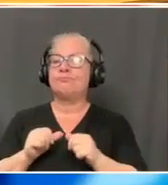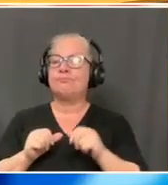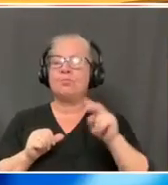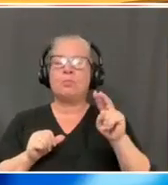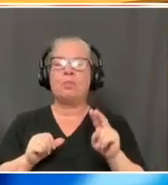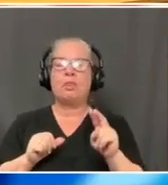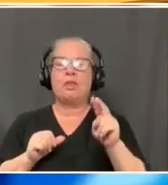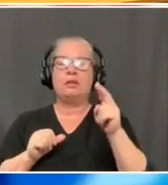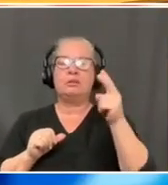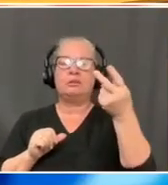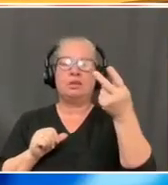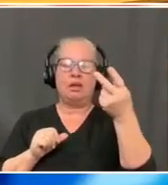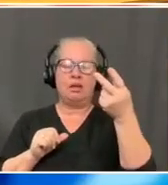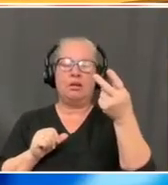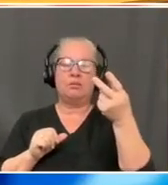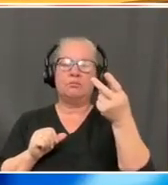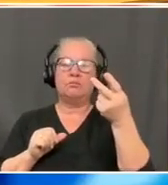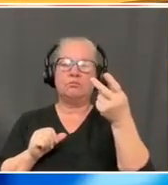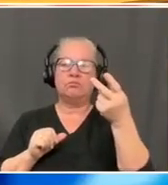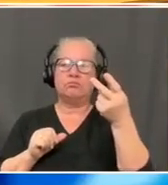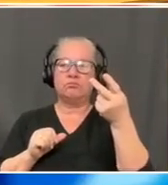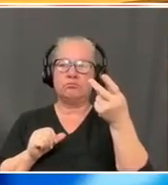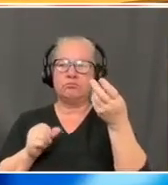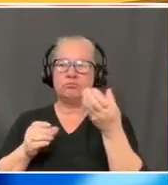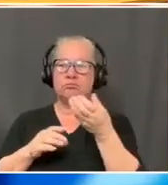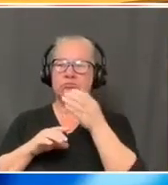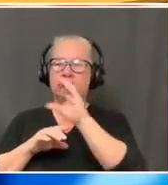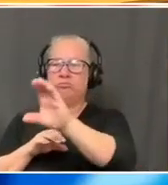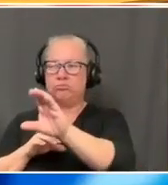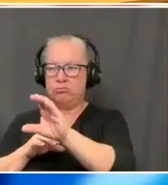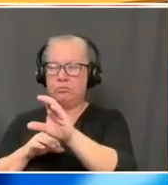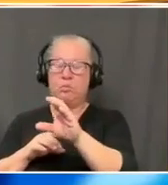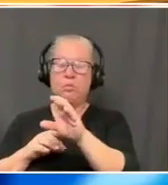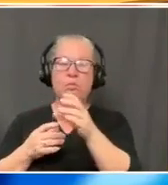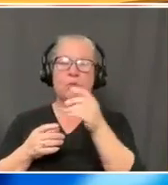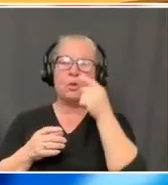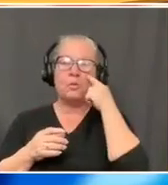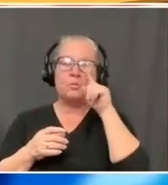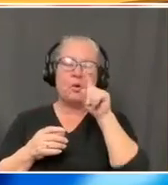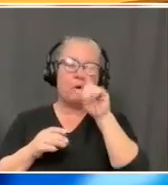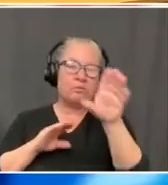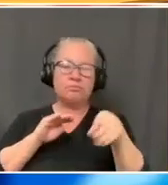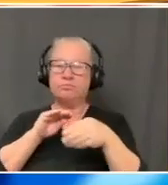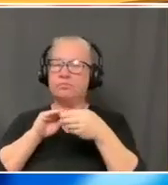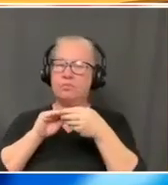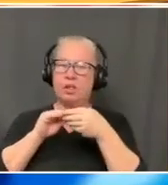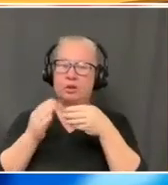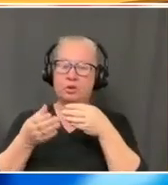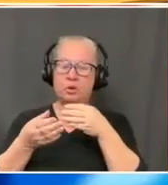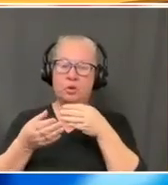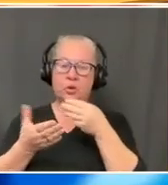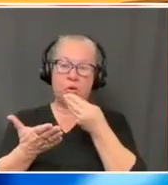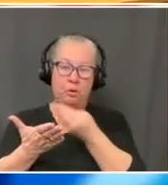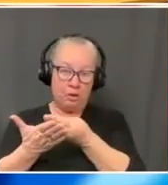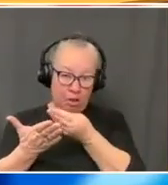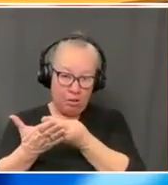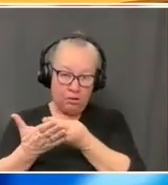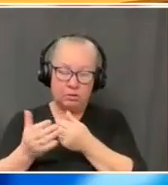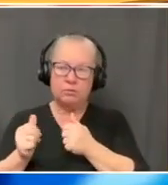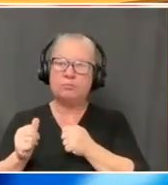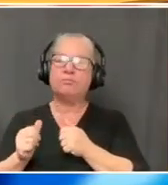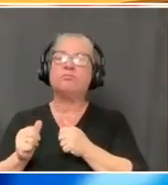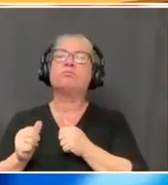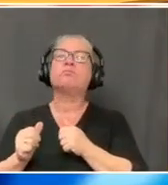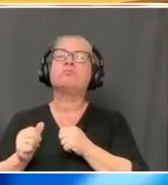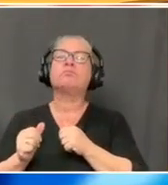we've, gotten more information from the state or additional dollars. So my comment really is just to the team, as we do get these choices in front of